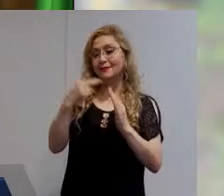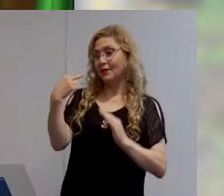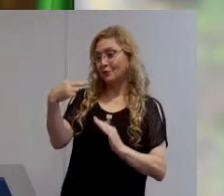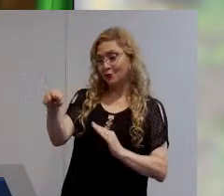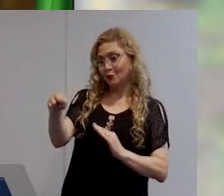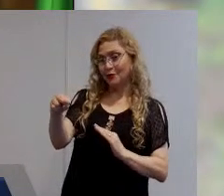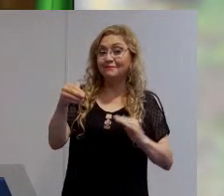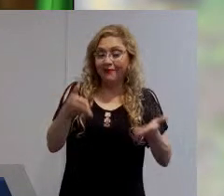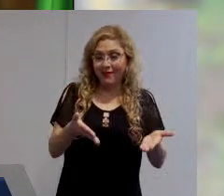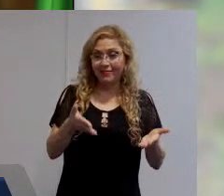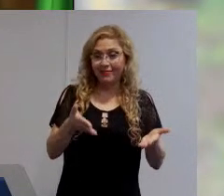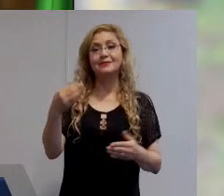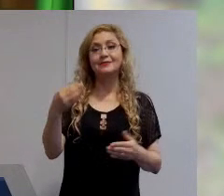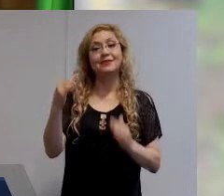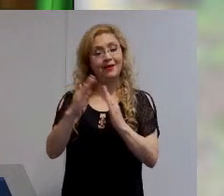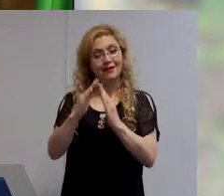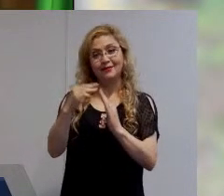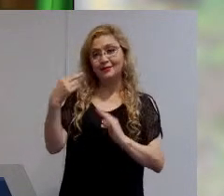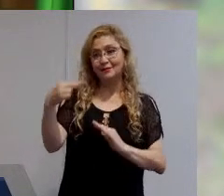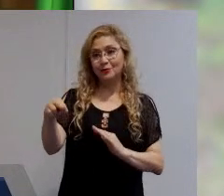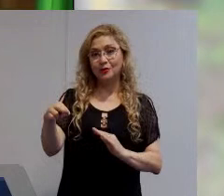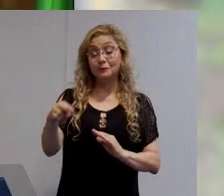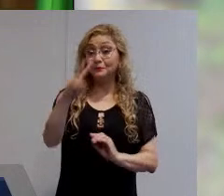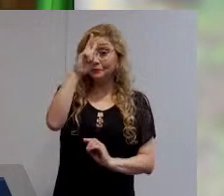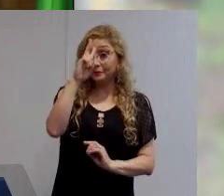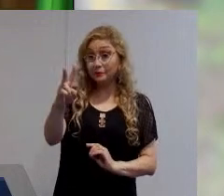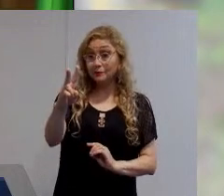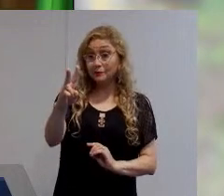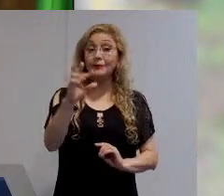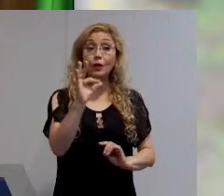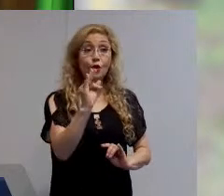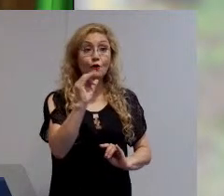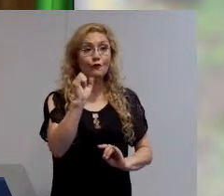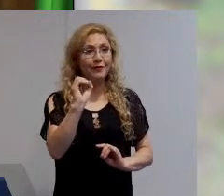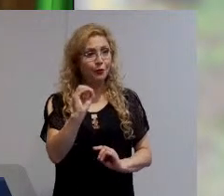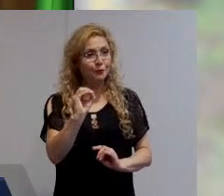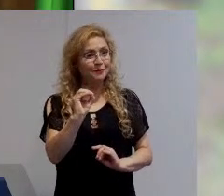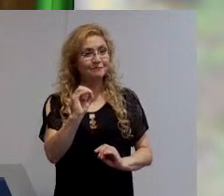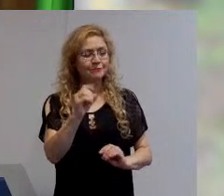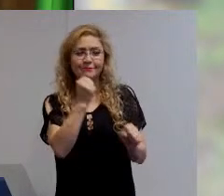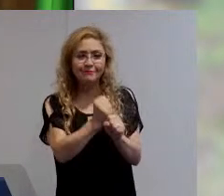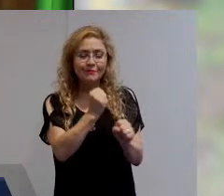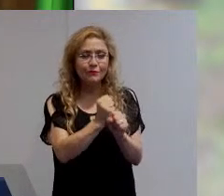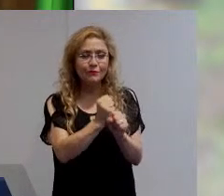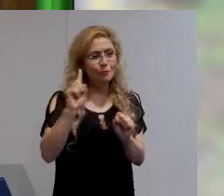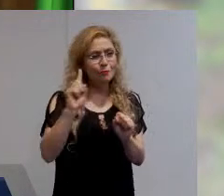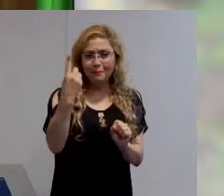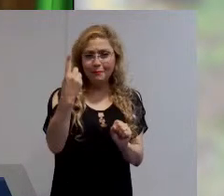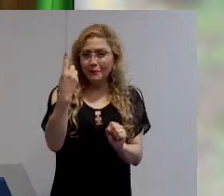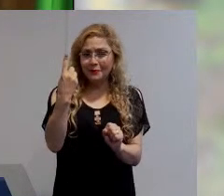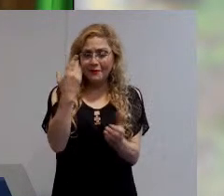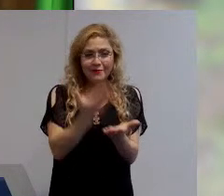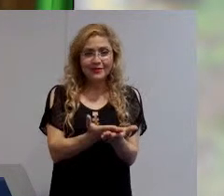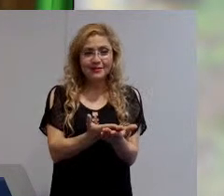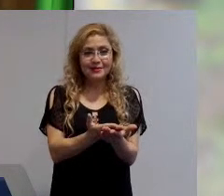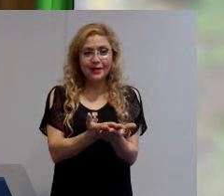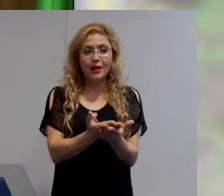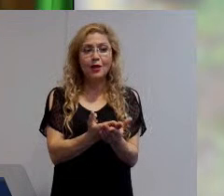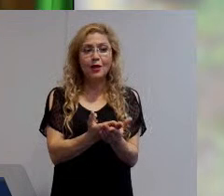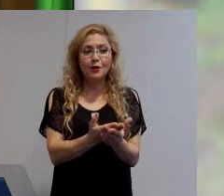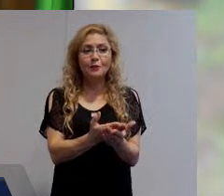as well. It is an honor for FAO to, for the